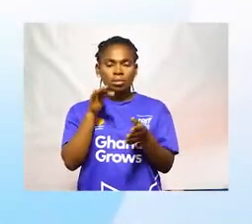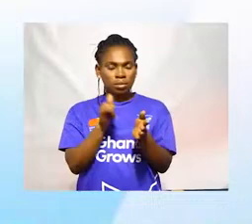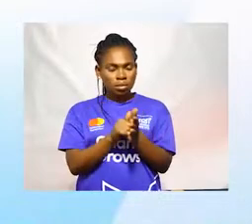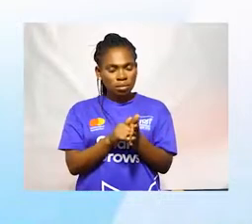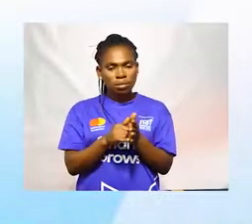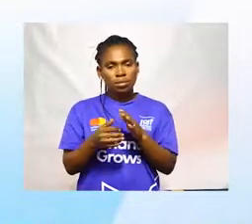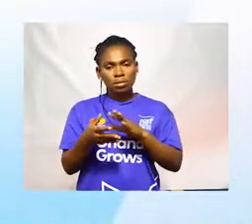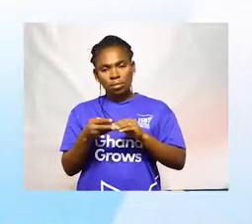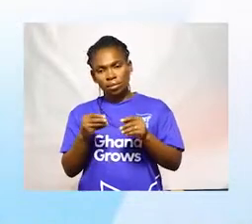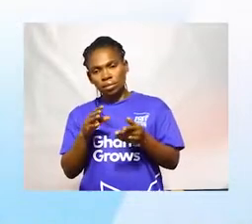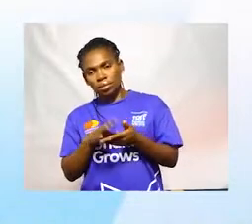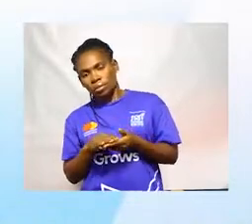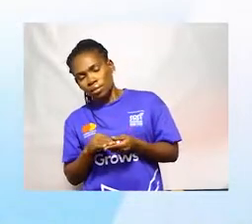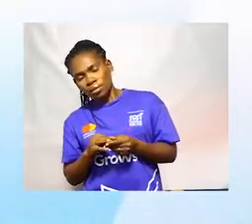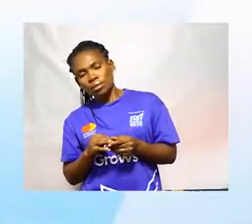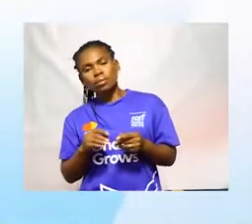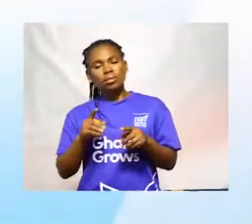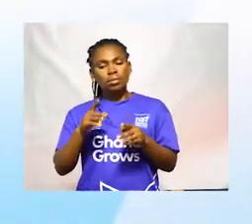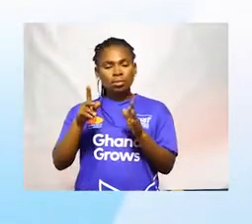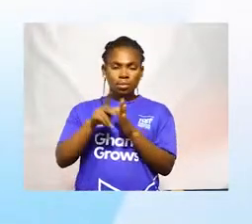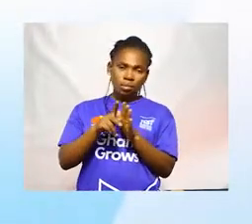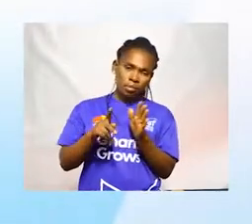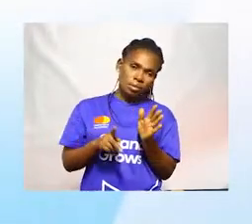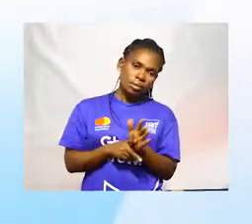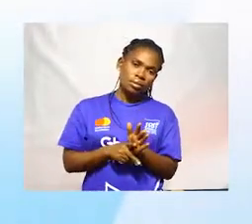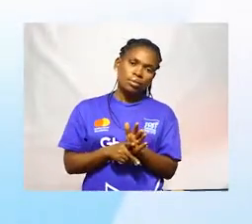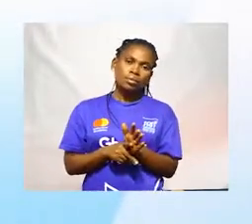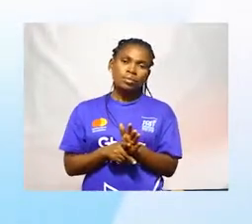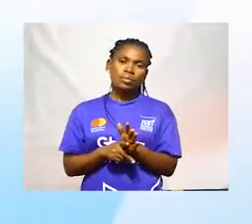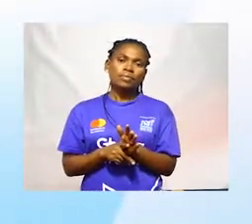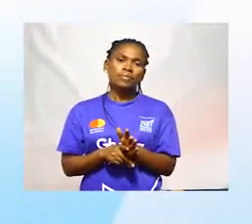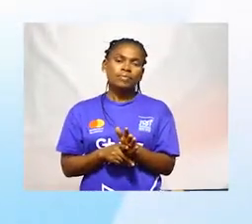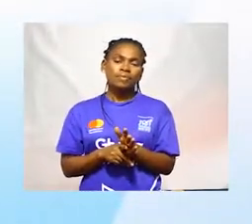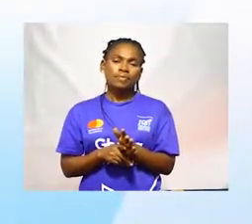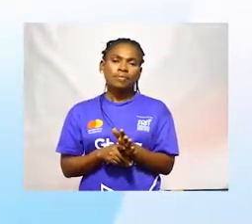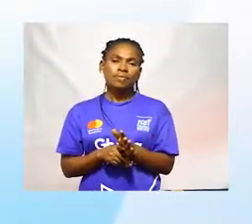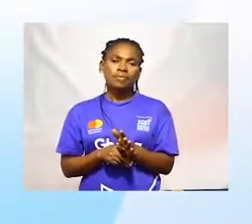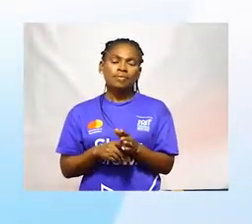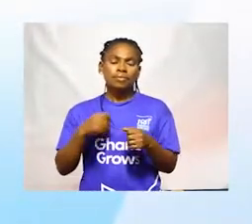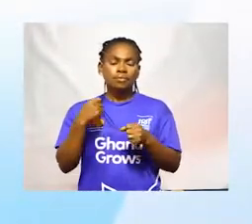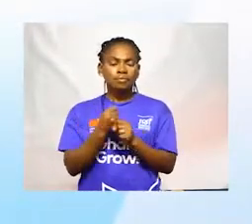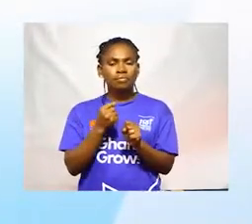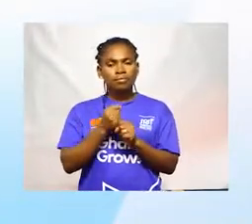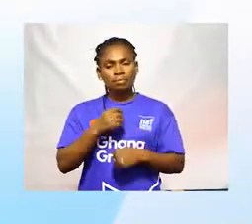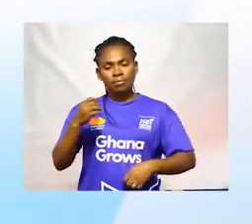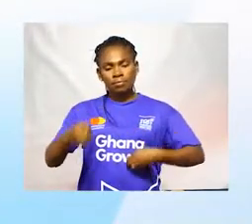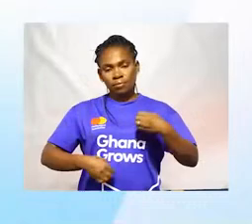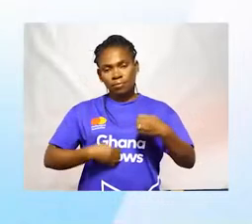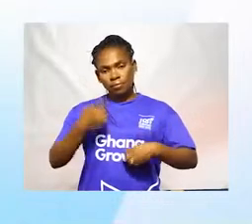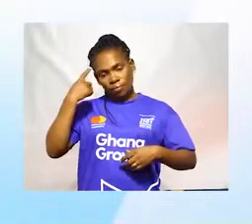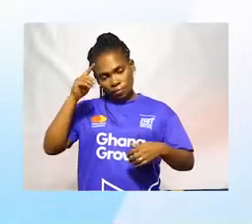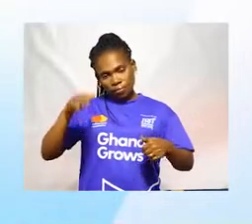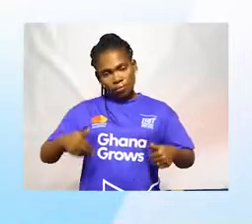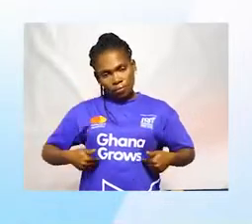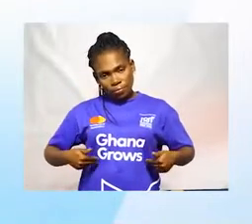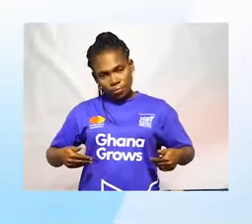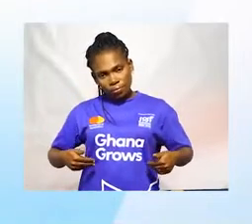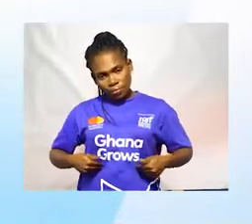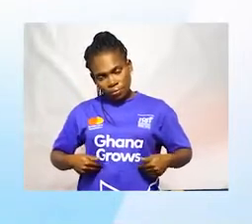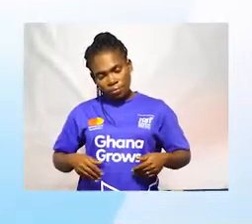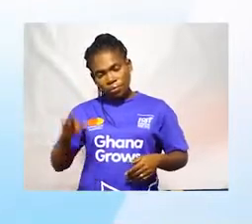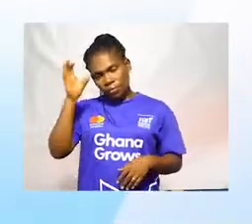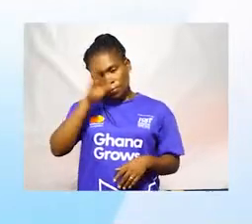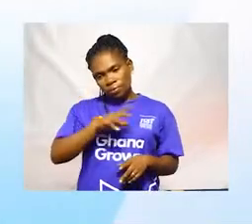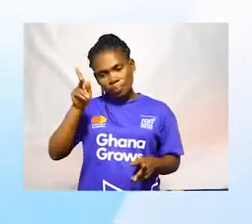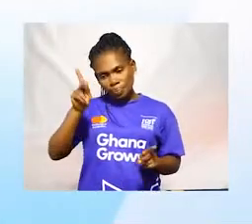storytelling, the space, policy enablement. You're talking about making it exciting for the young. Exactly. You're talking about finding role models. Role models in